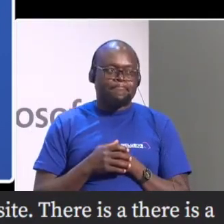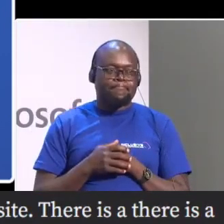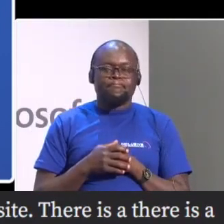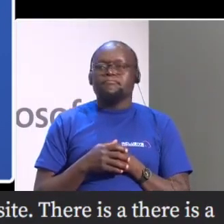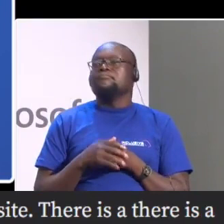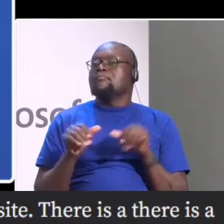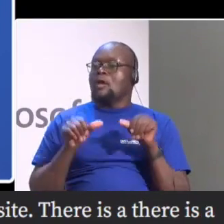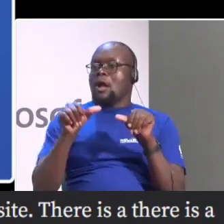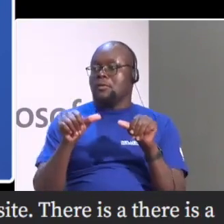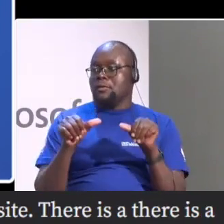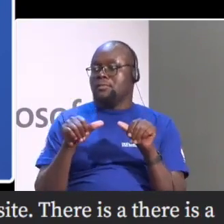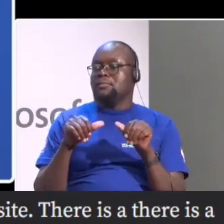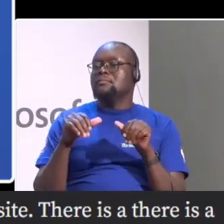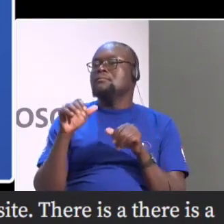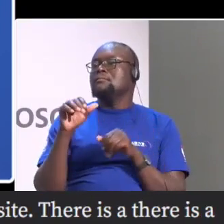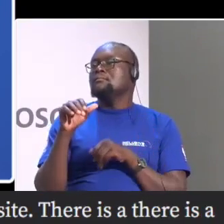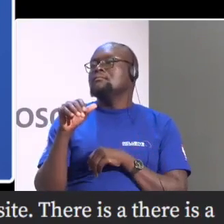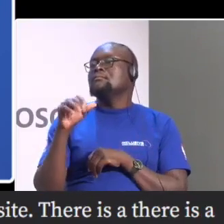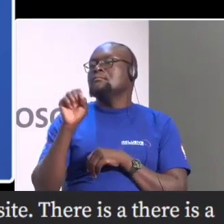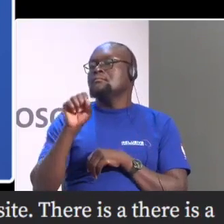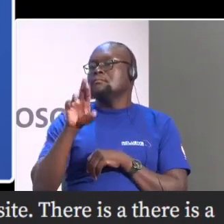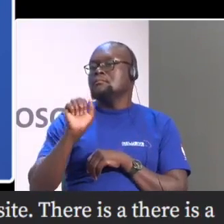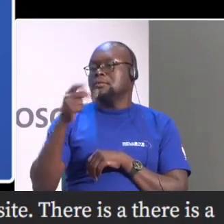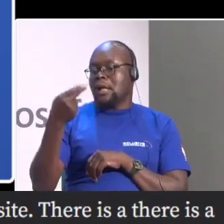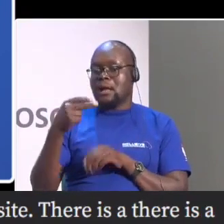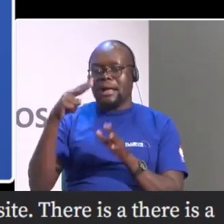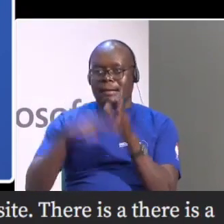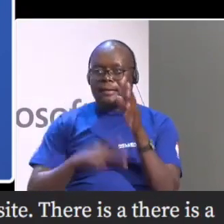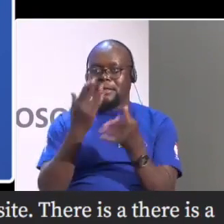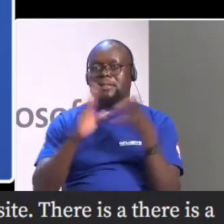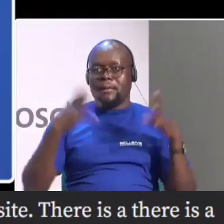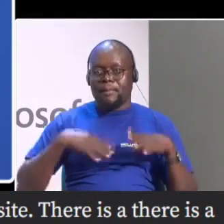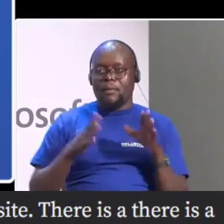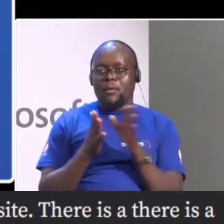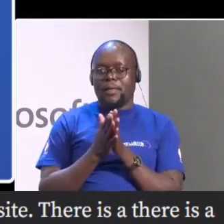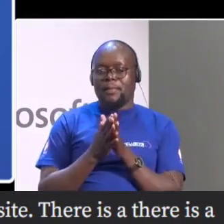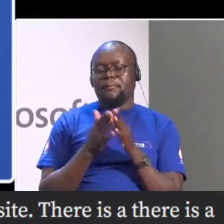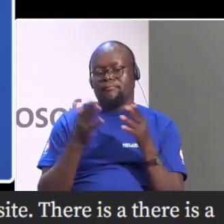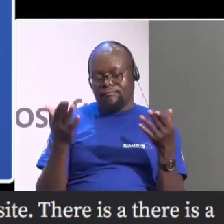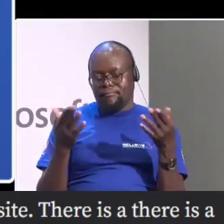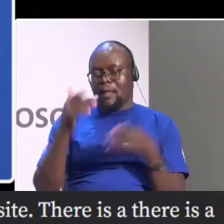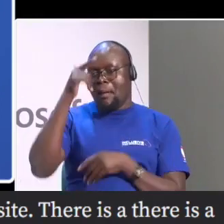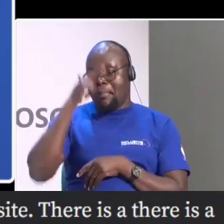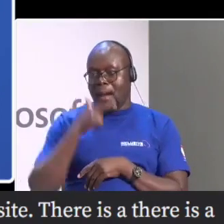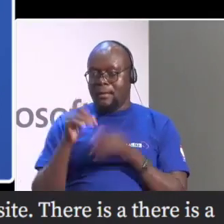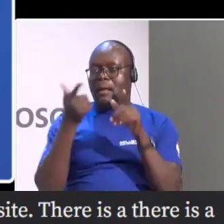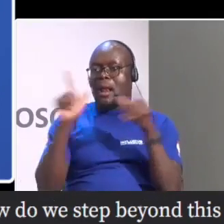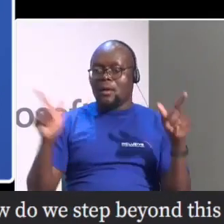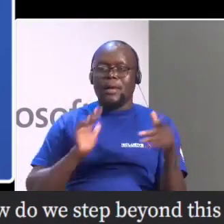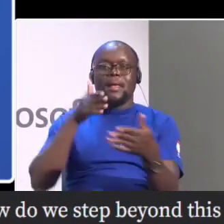So I'll carry on reading some for people with visual disabilities in the room. Language